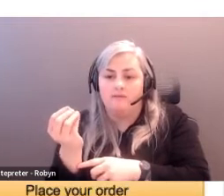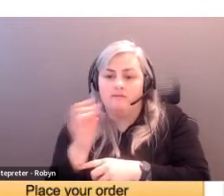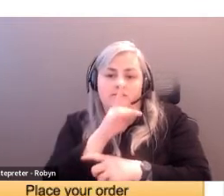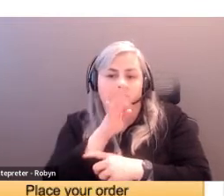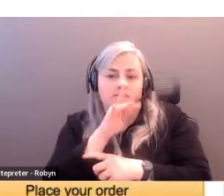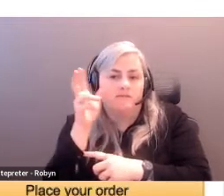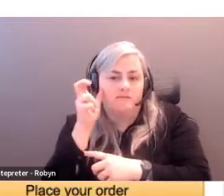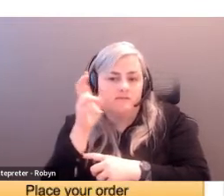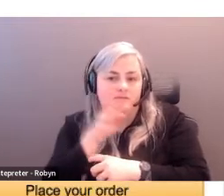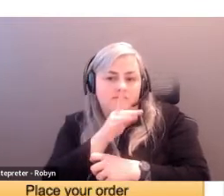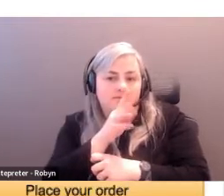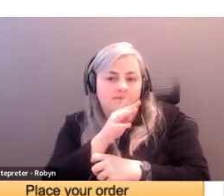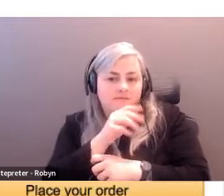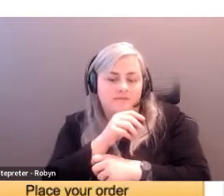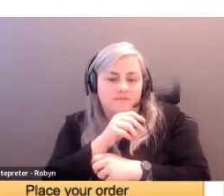And doing.